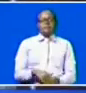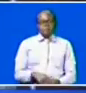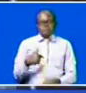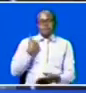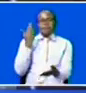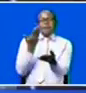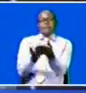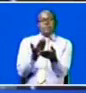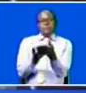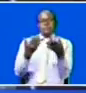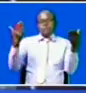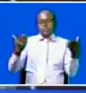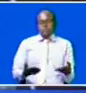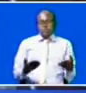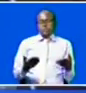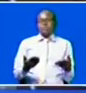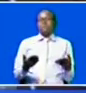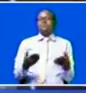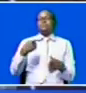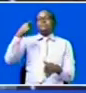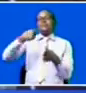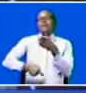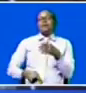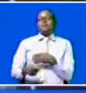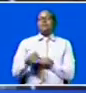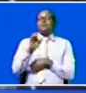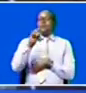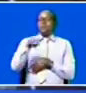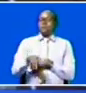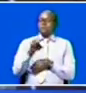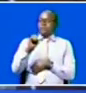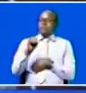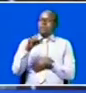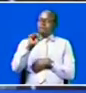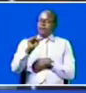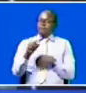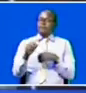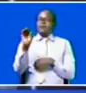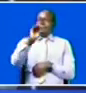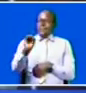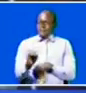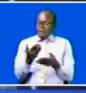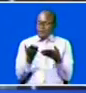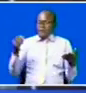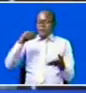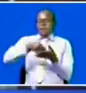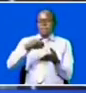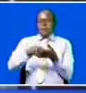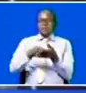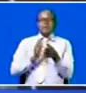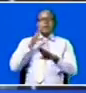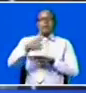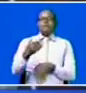propose to introduce a Robin Hood tax of 0.05% of any amount of